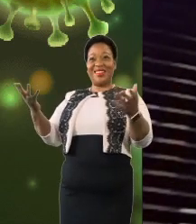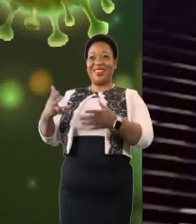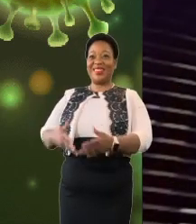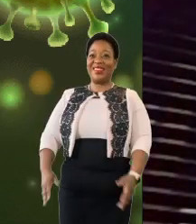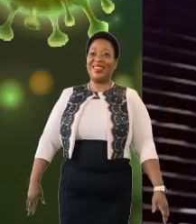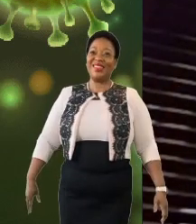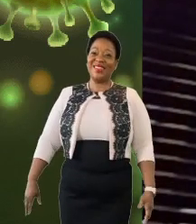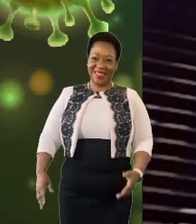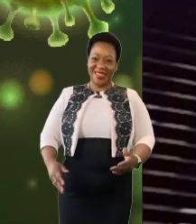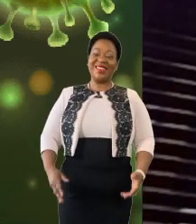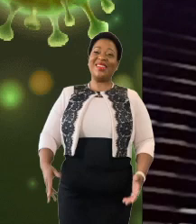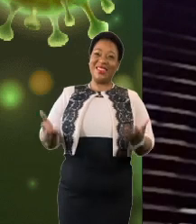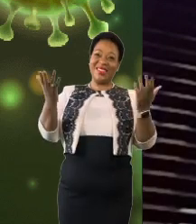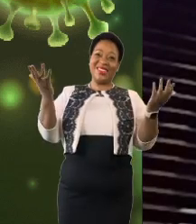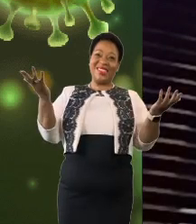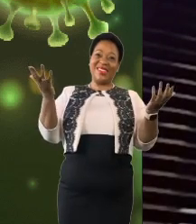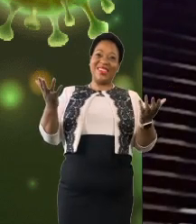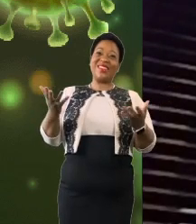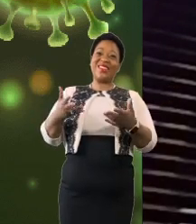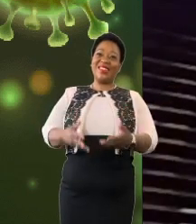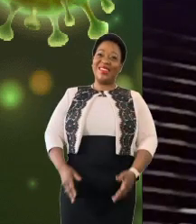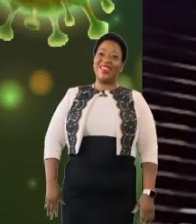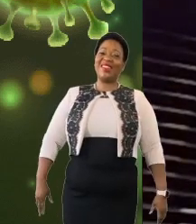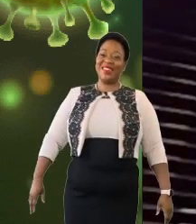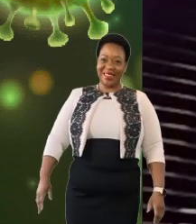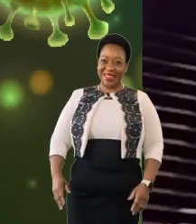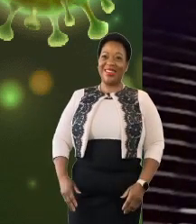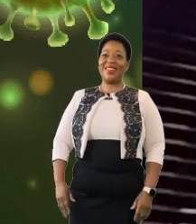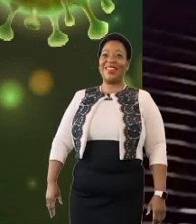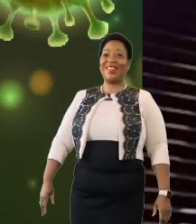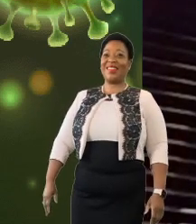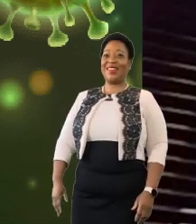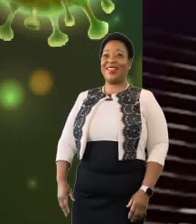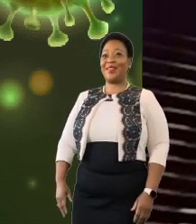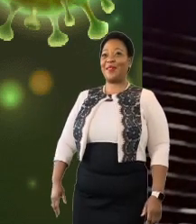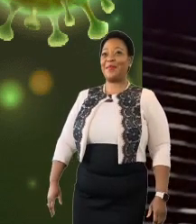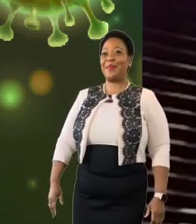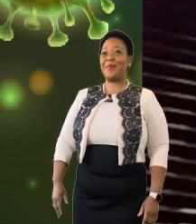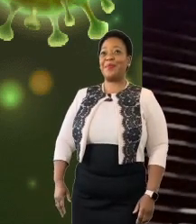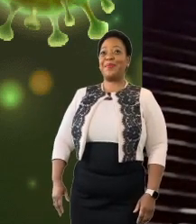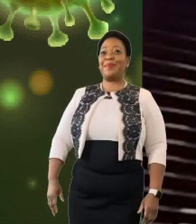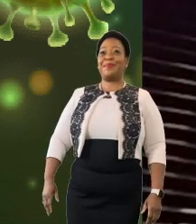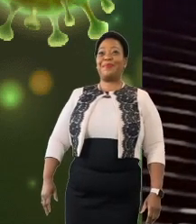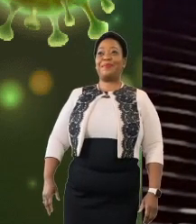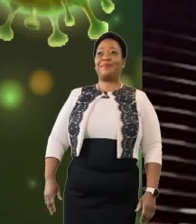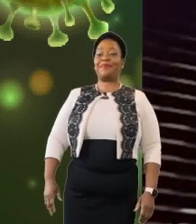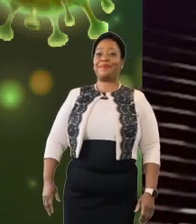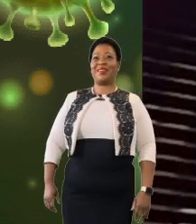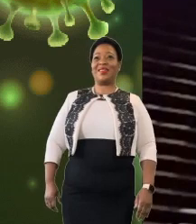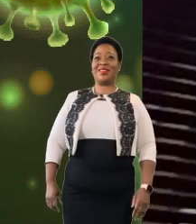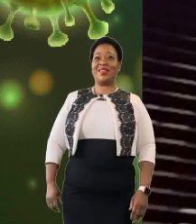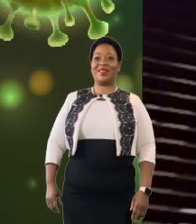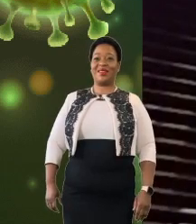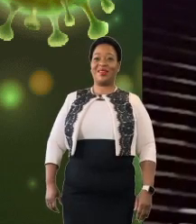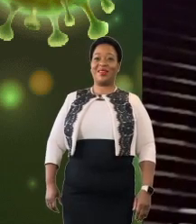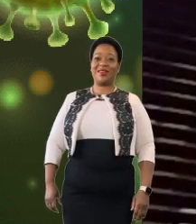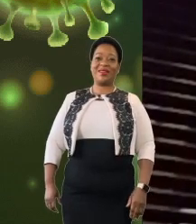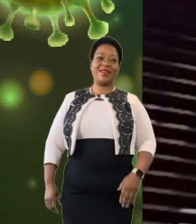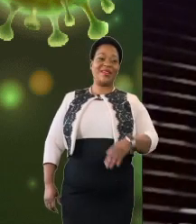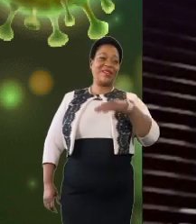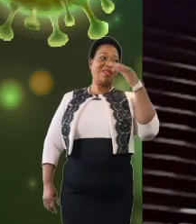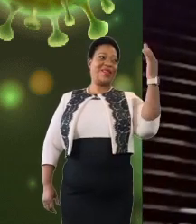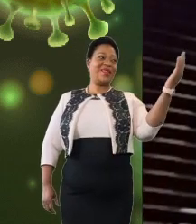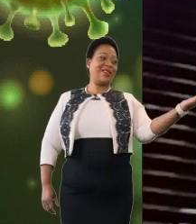society. They are all sectors of our communities that are joining us, entrepreneurs that are